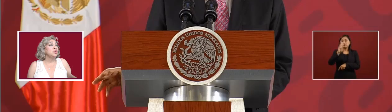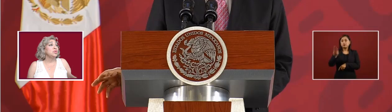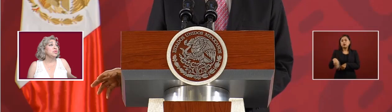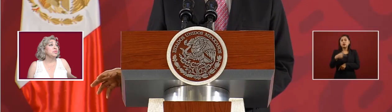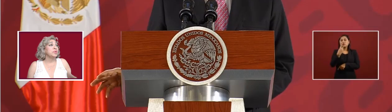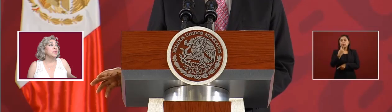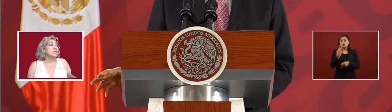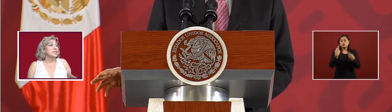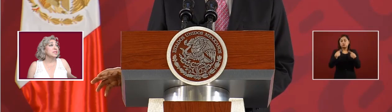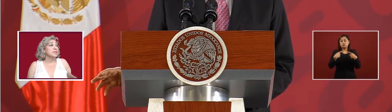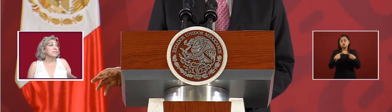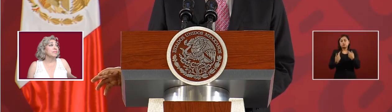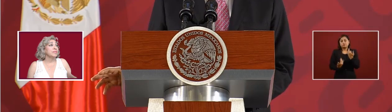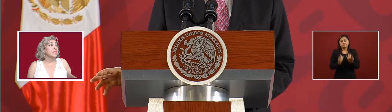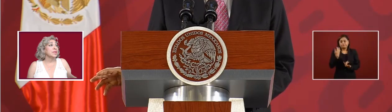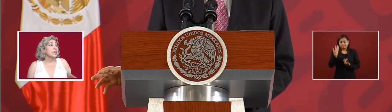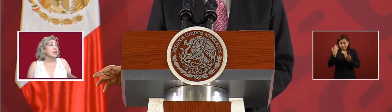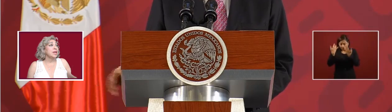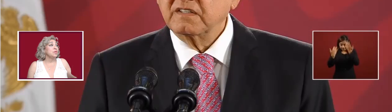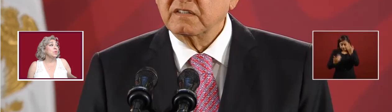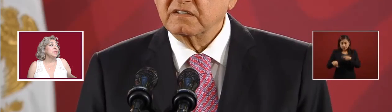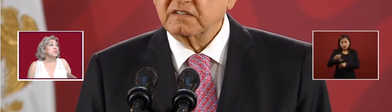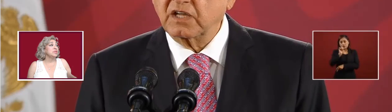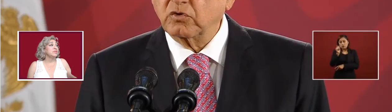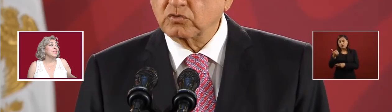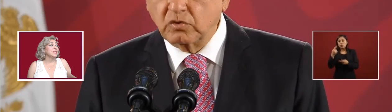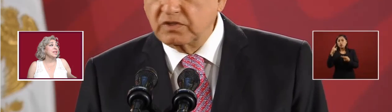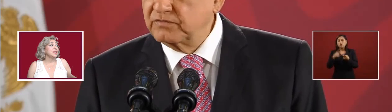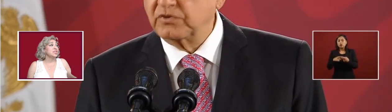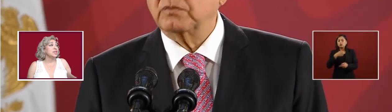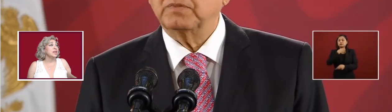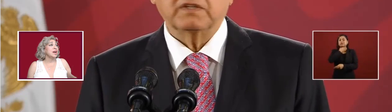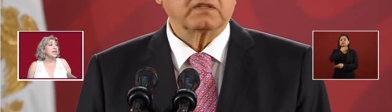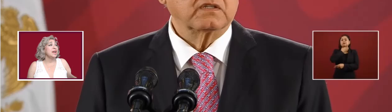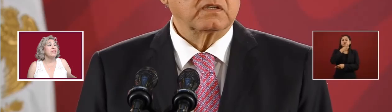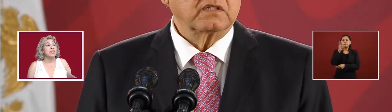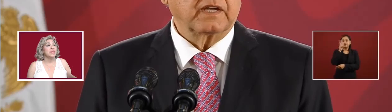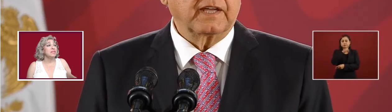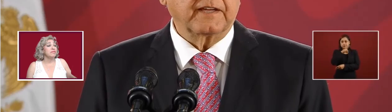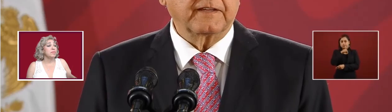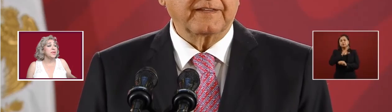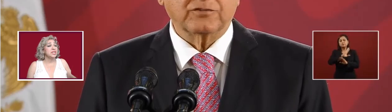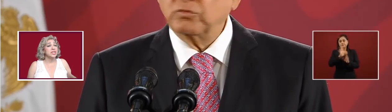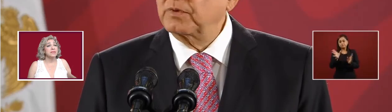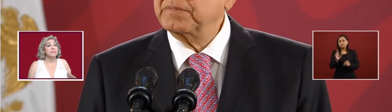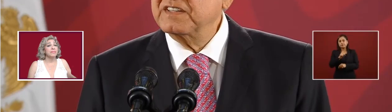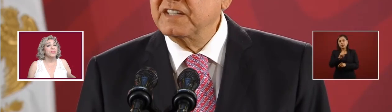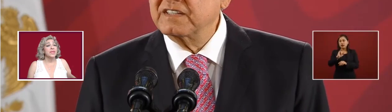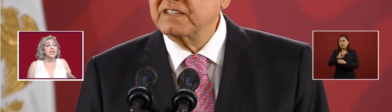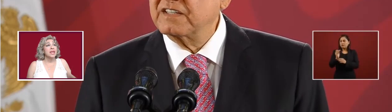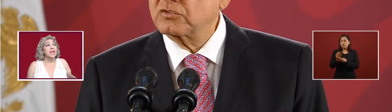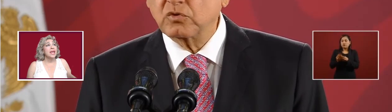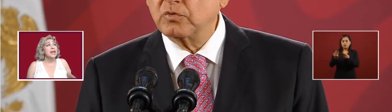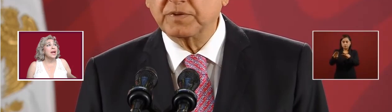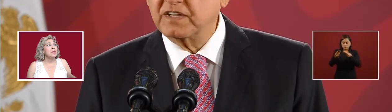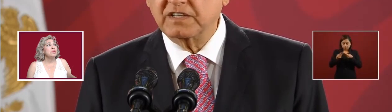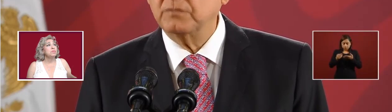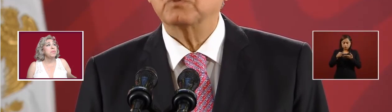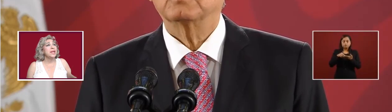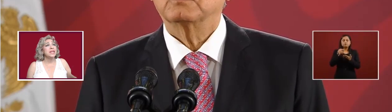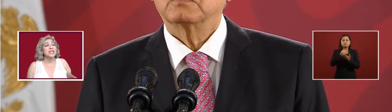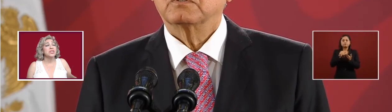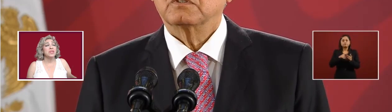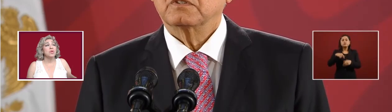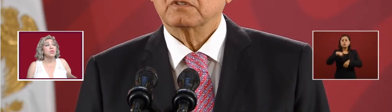two due to burns, and one to asphyxiation. I have all that information. And I